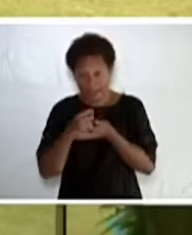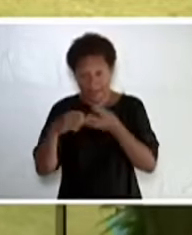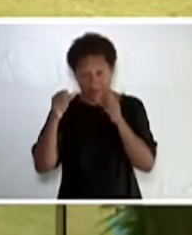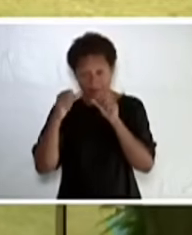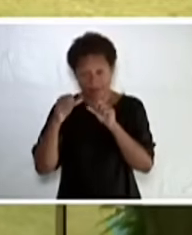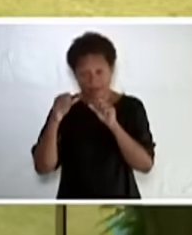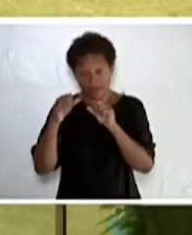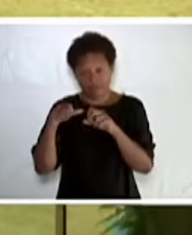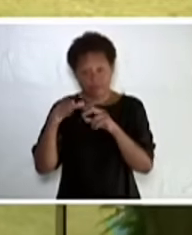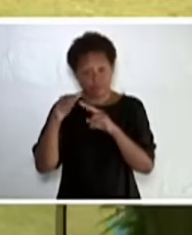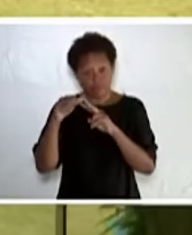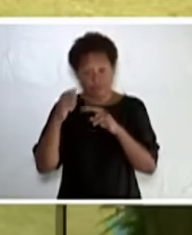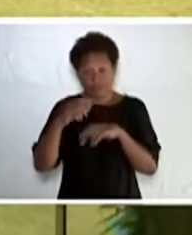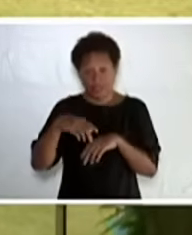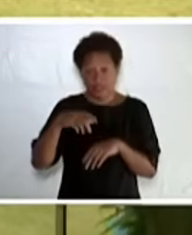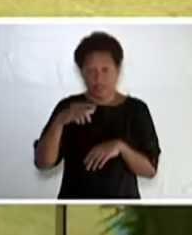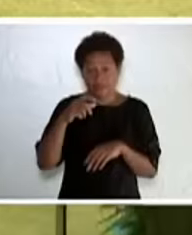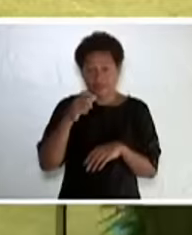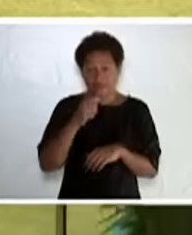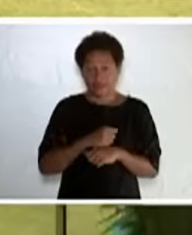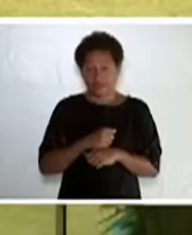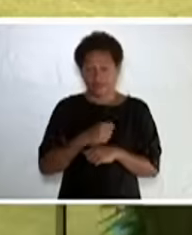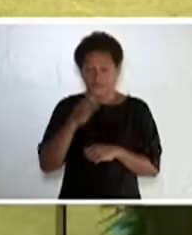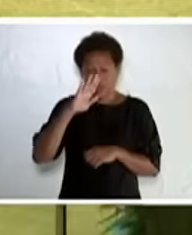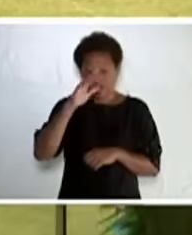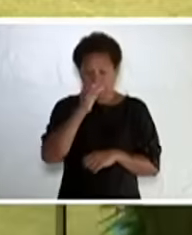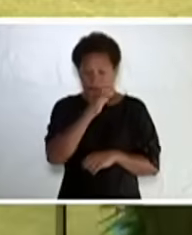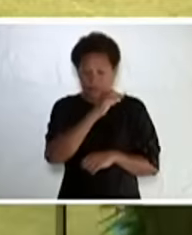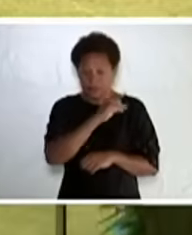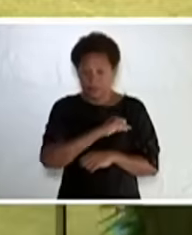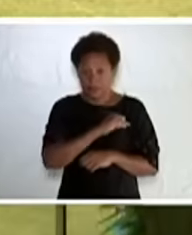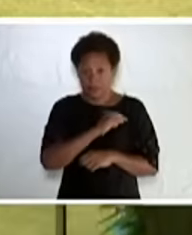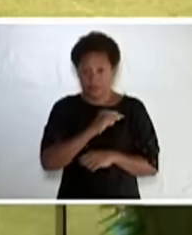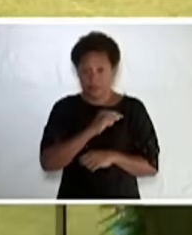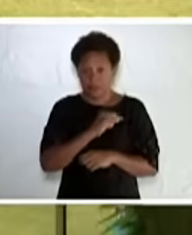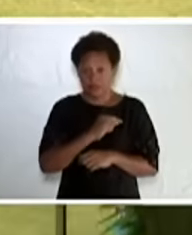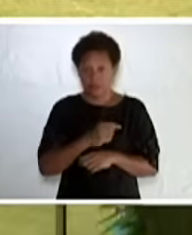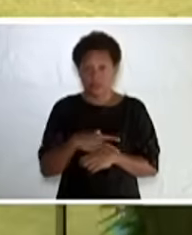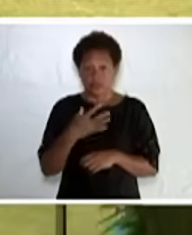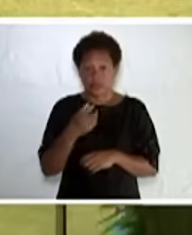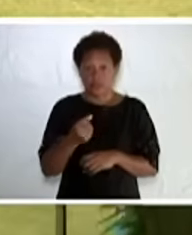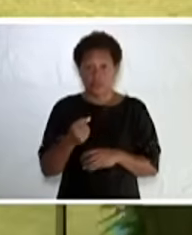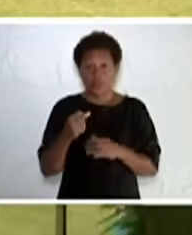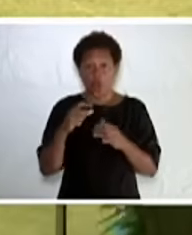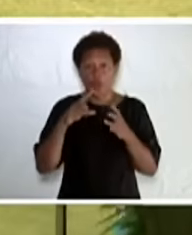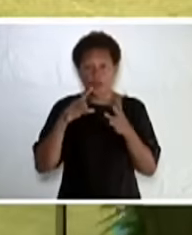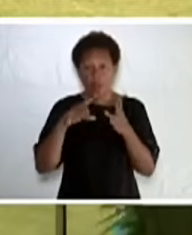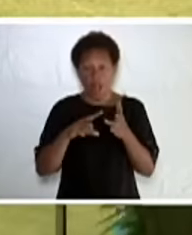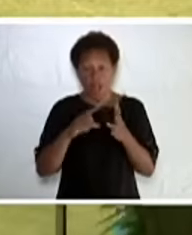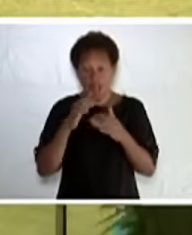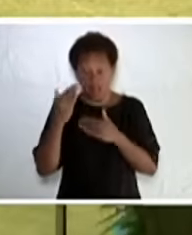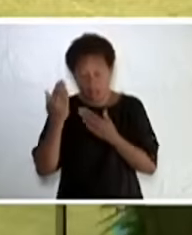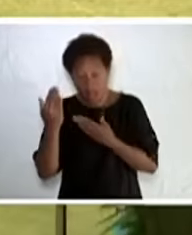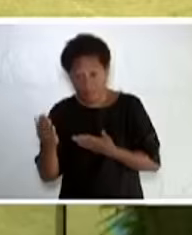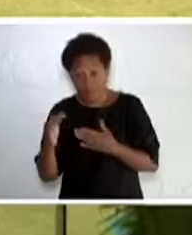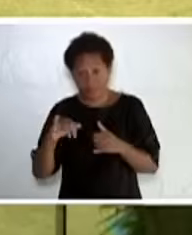president and the Chief Justice, His Lordship, Honorable Salesi Temo.